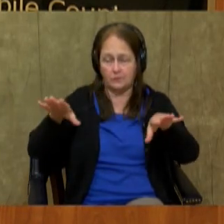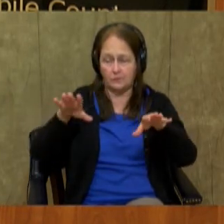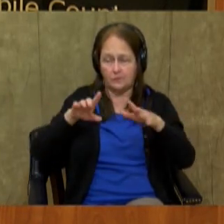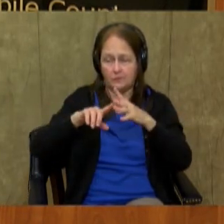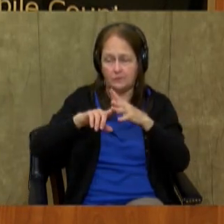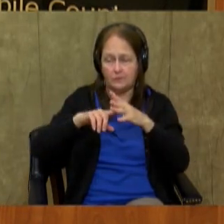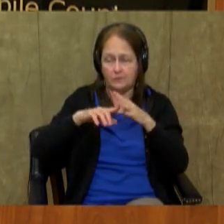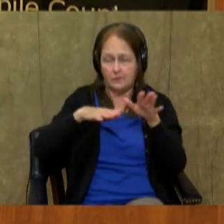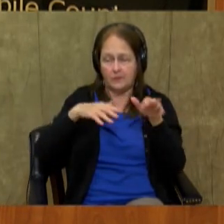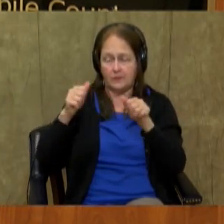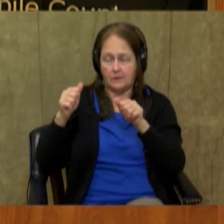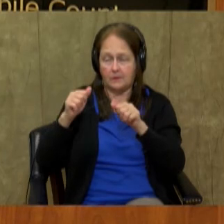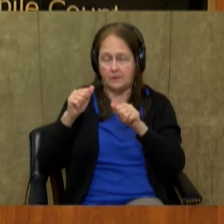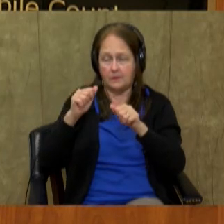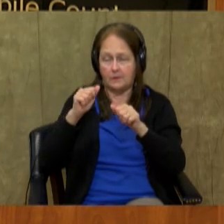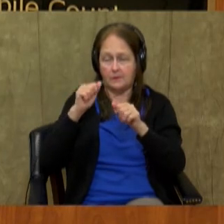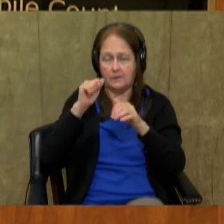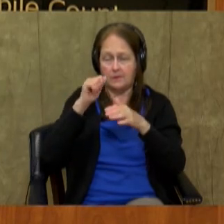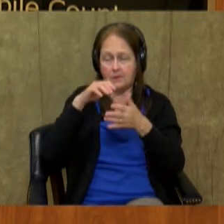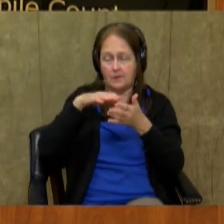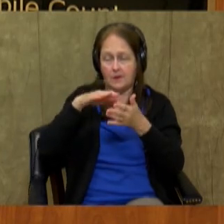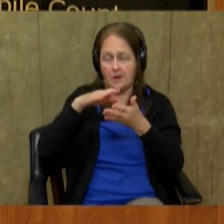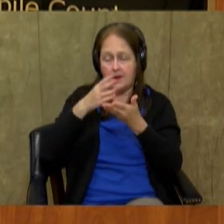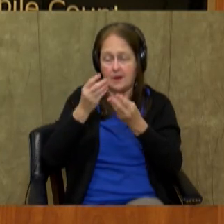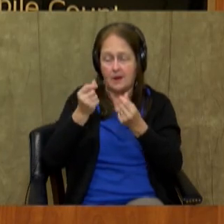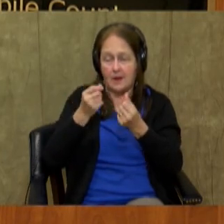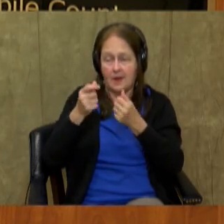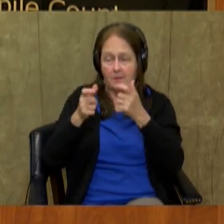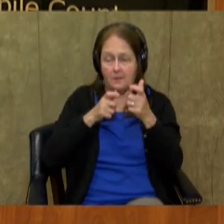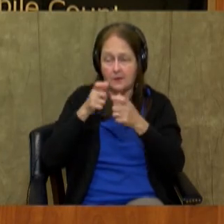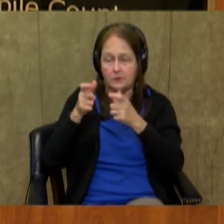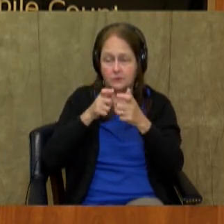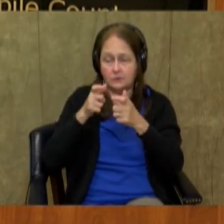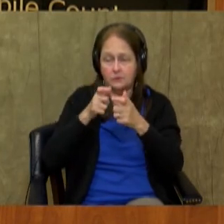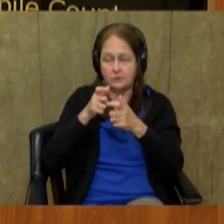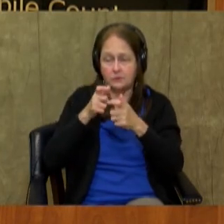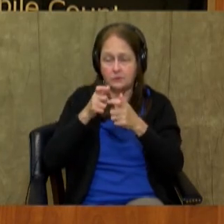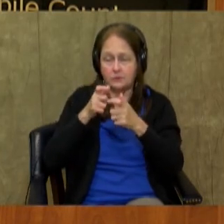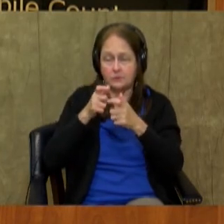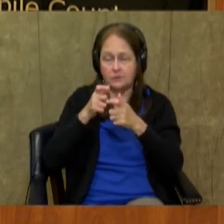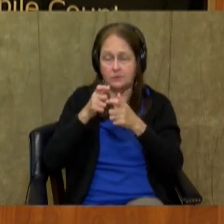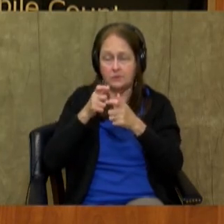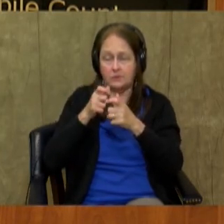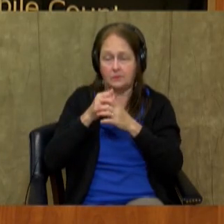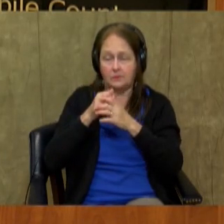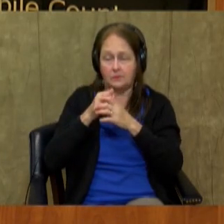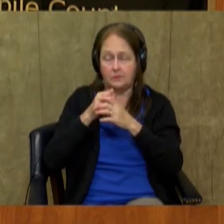some early warning systems, land management, and conservation efforts.